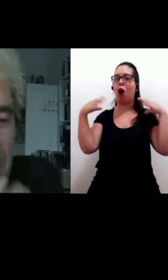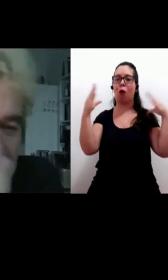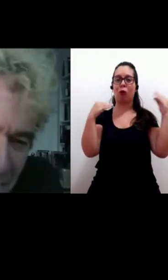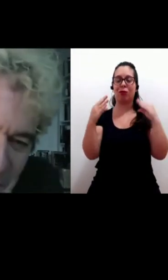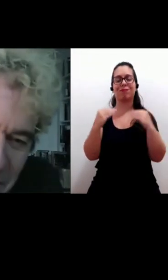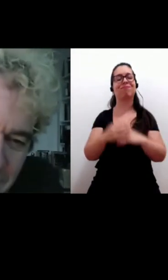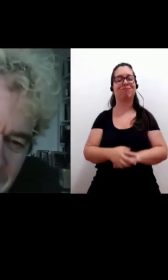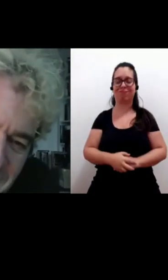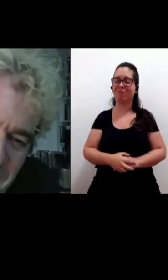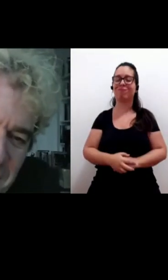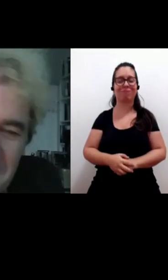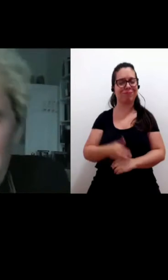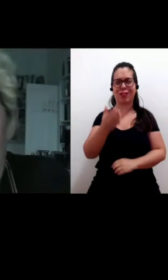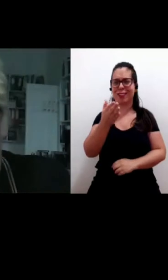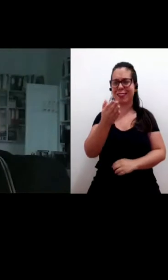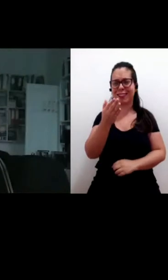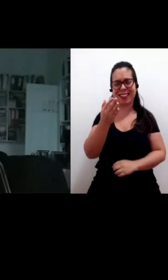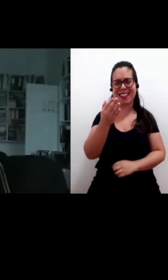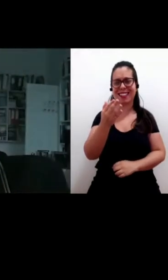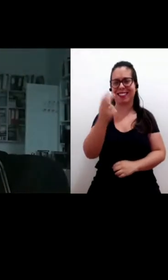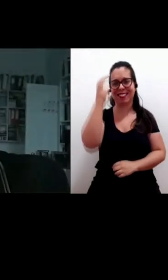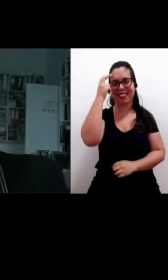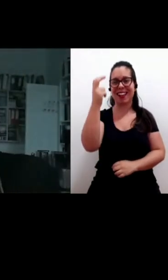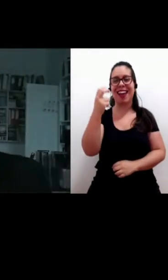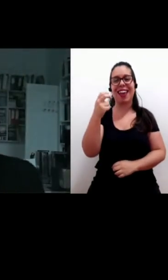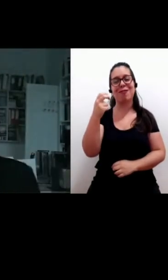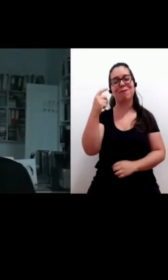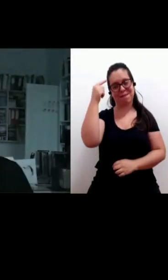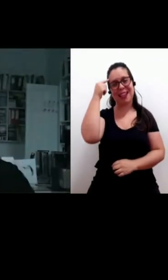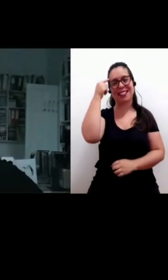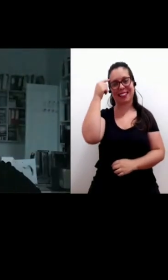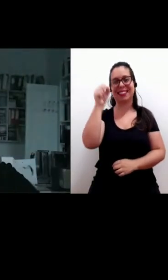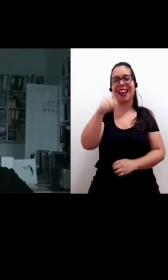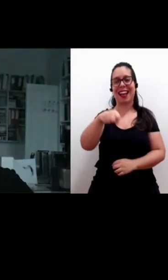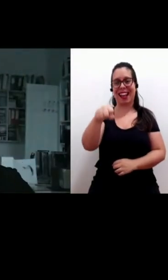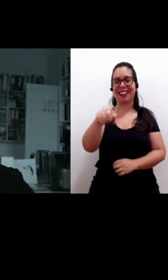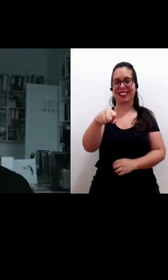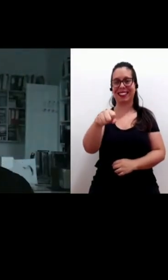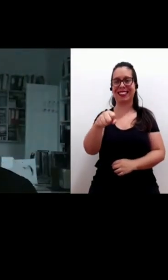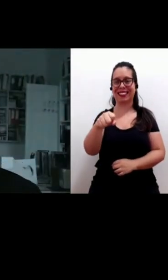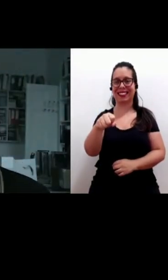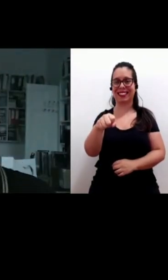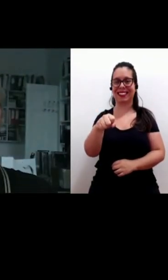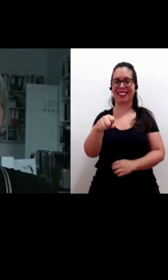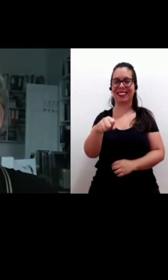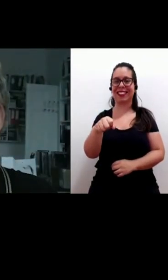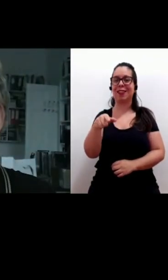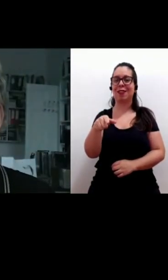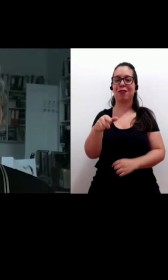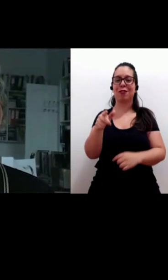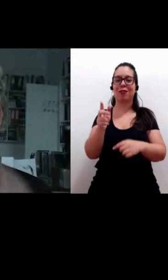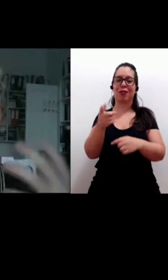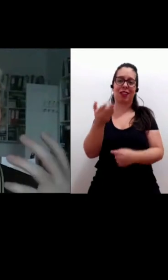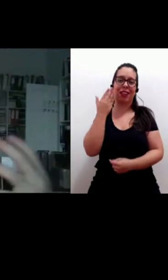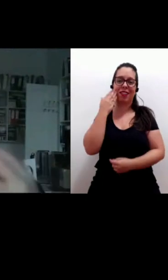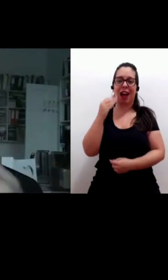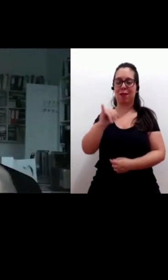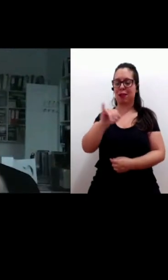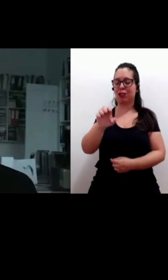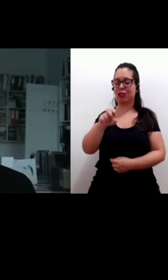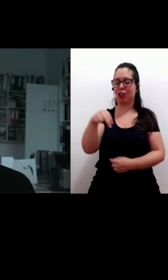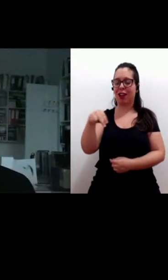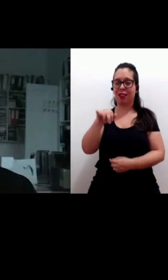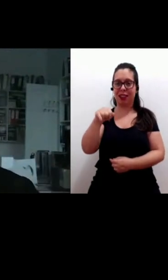I totally thought about that, and I adore films of Humphrey Jennings. As you know, he was an editor, and he